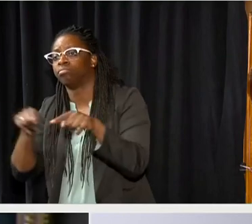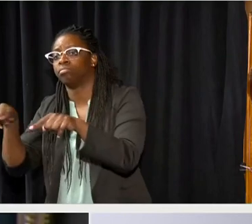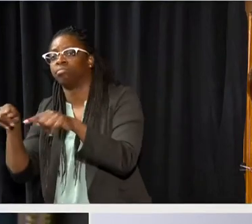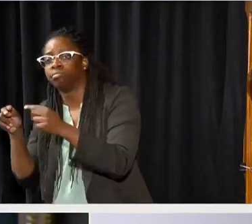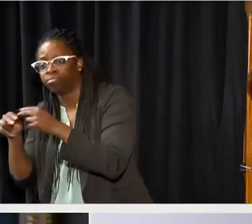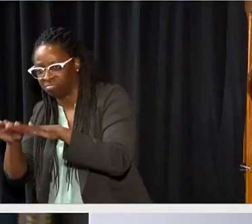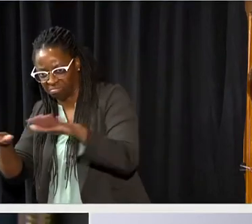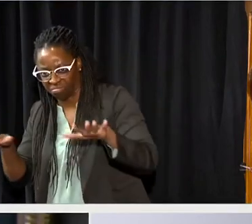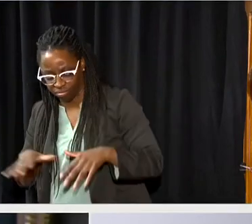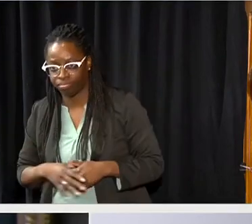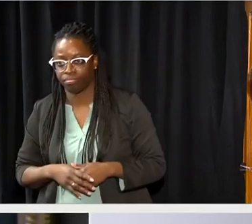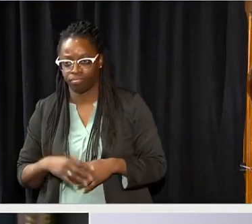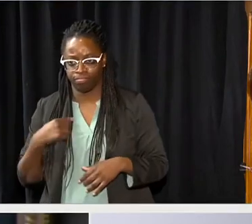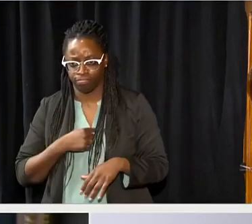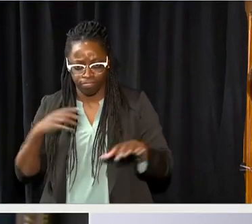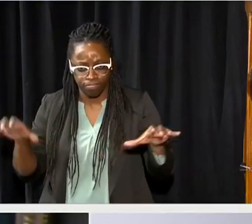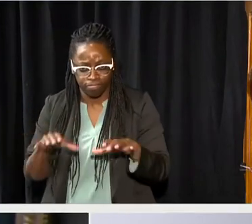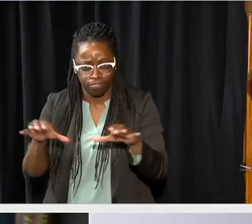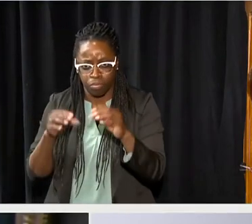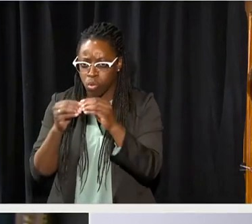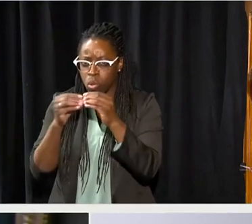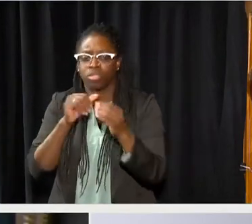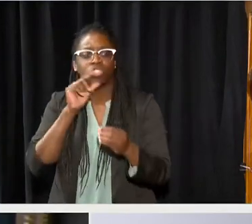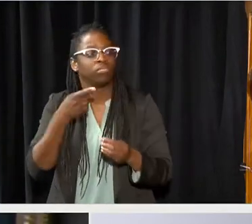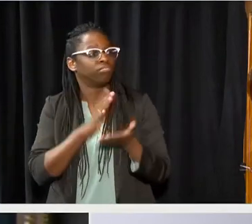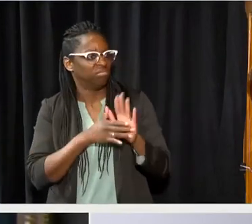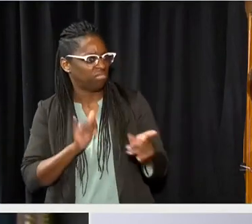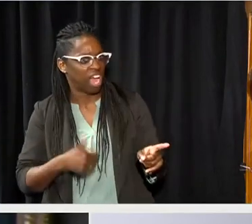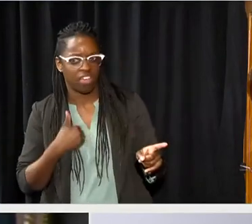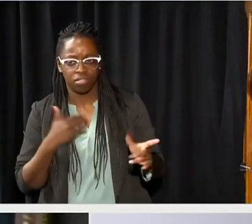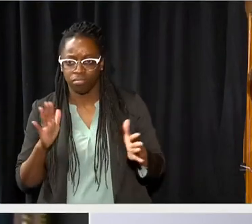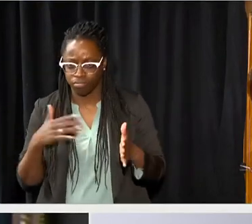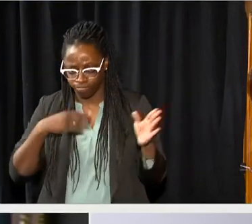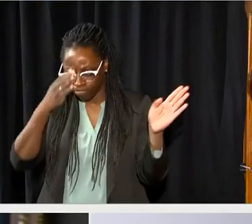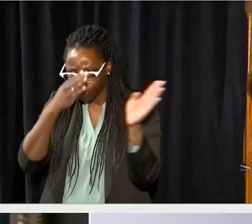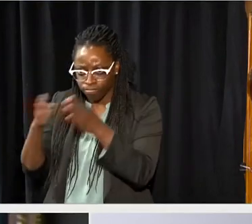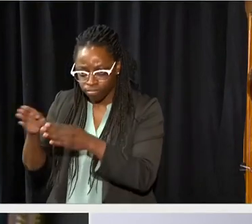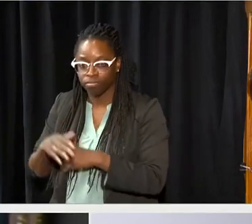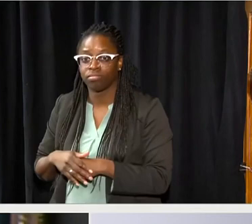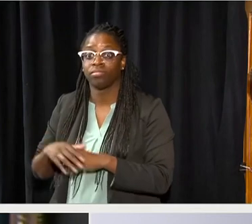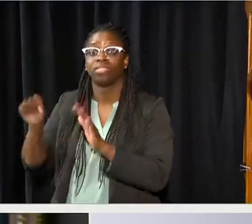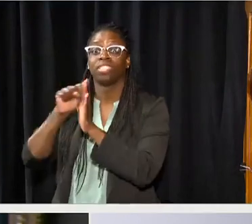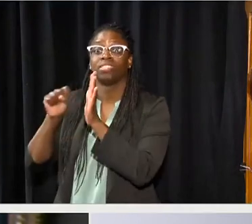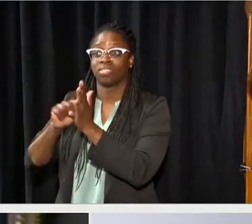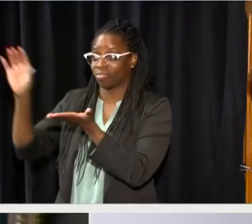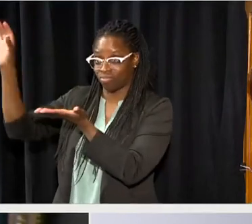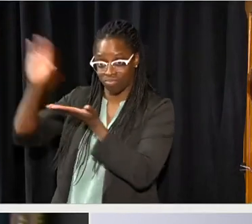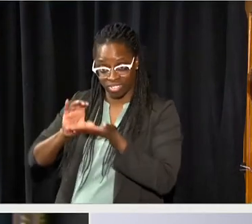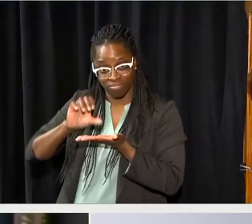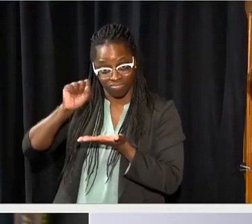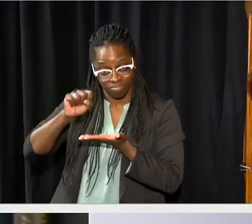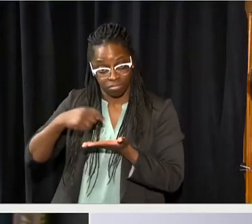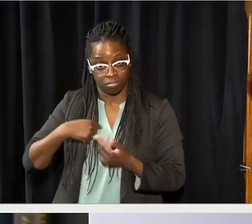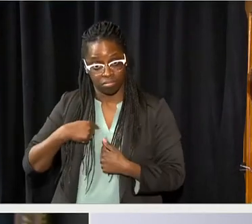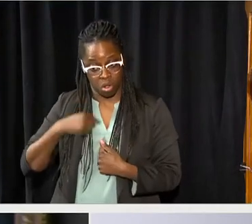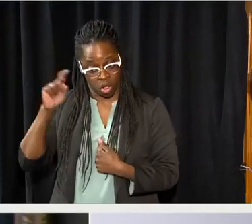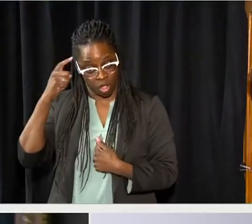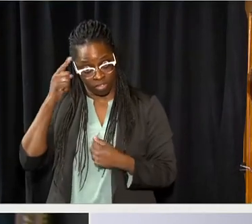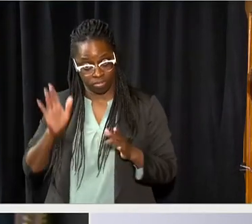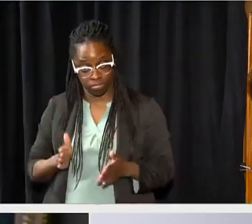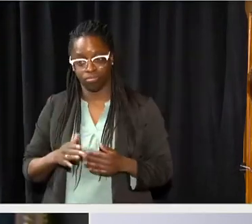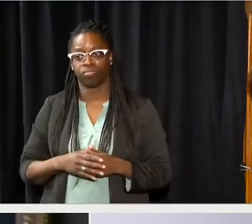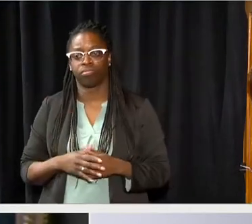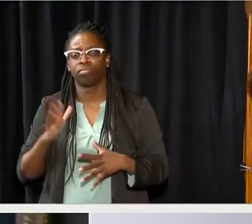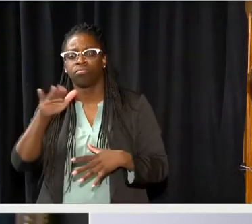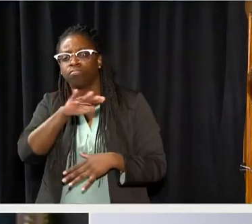more. We need state funding, of course. But I, as governor, want to make sure that